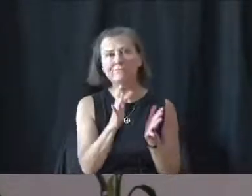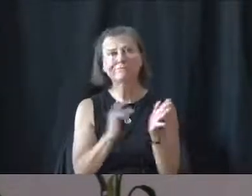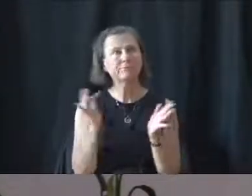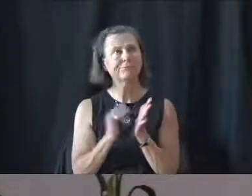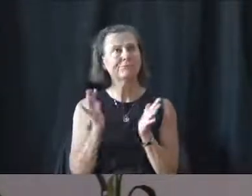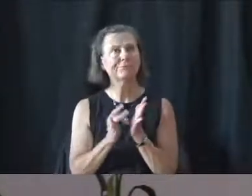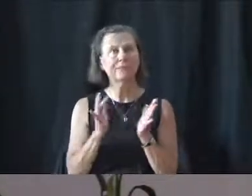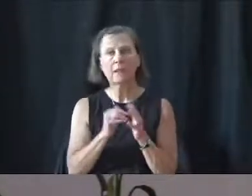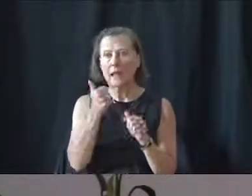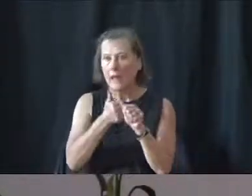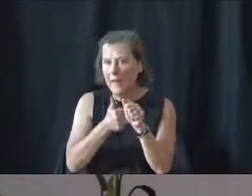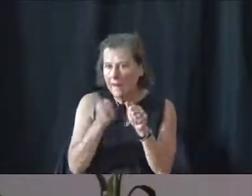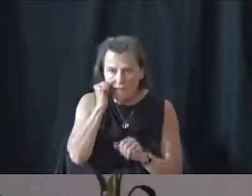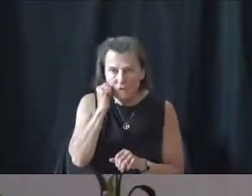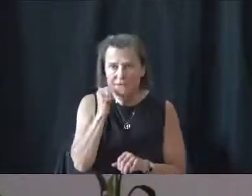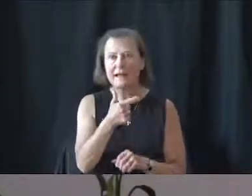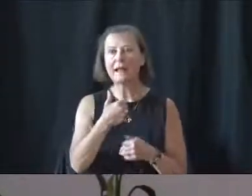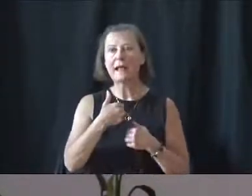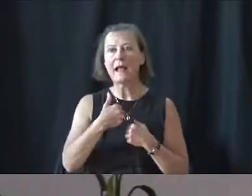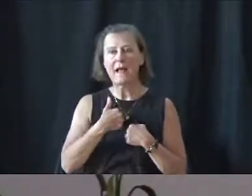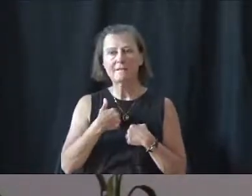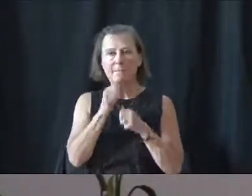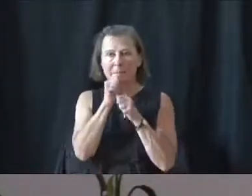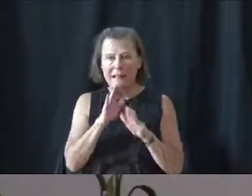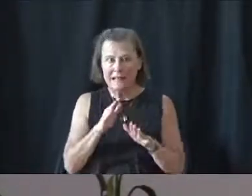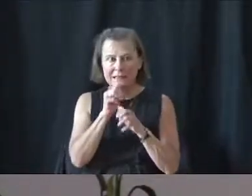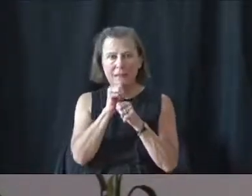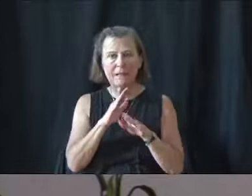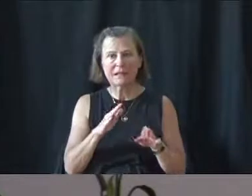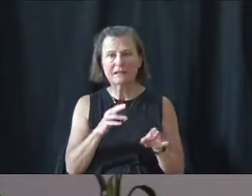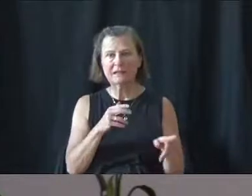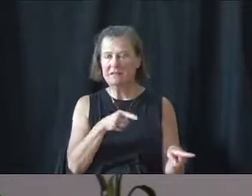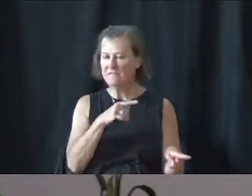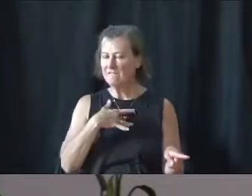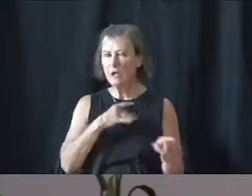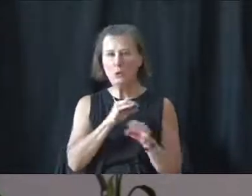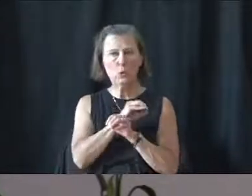to which there was no sense of entitlement.